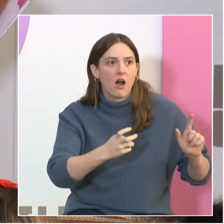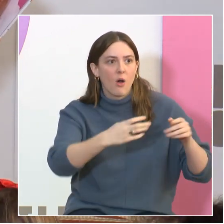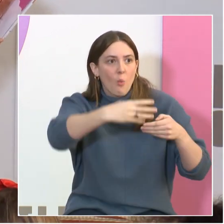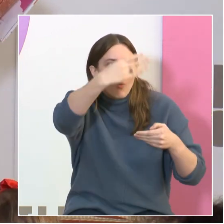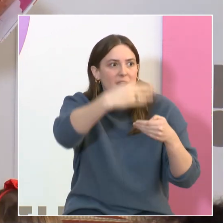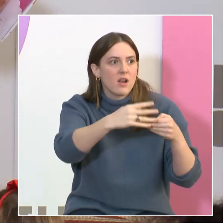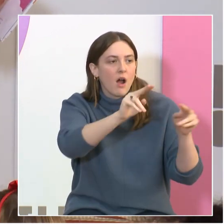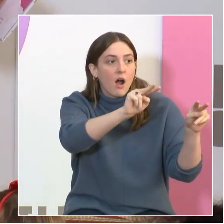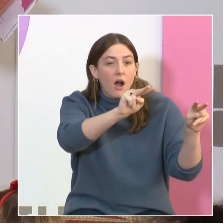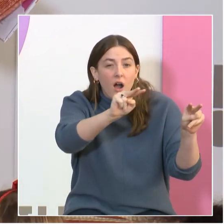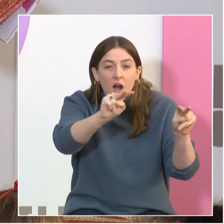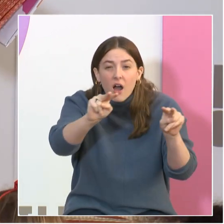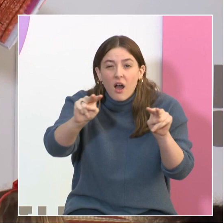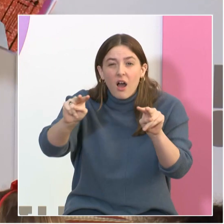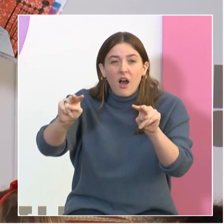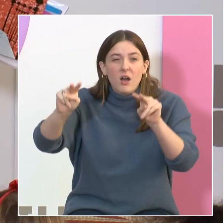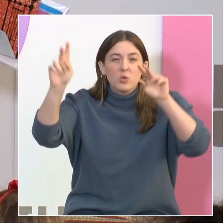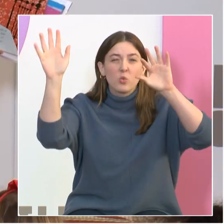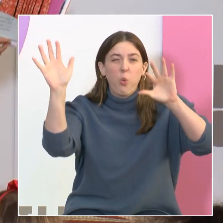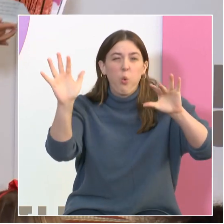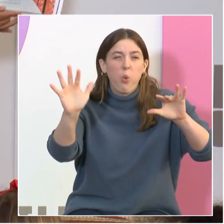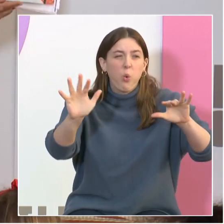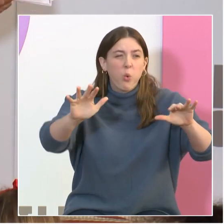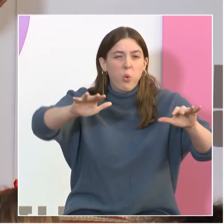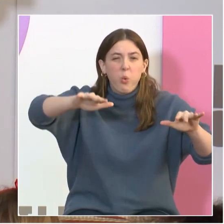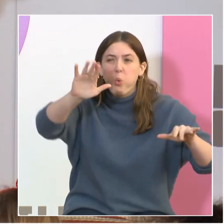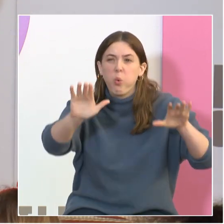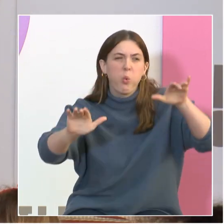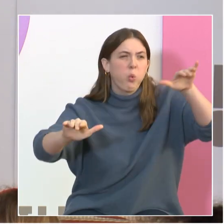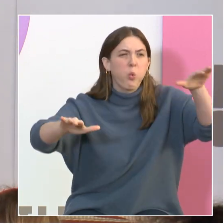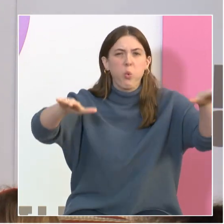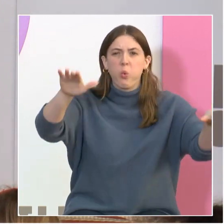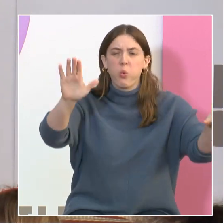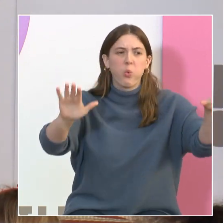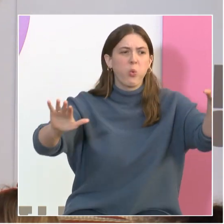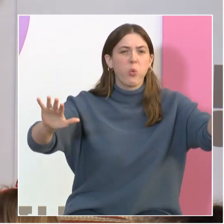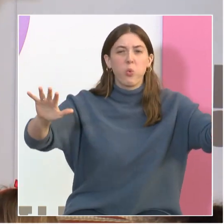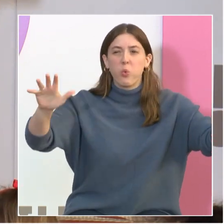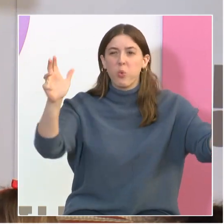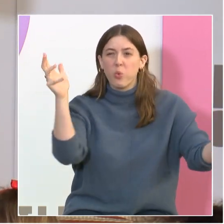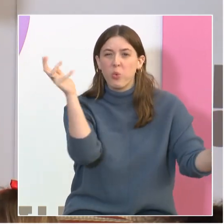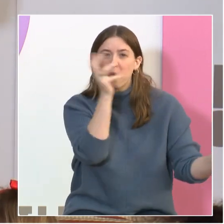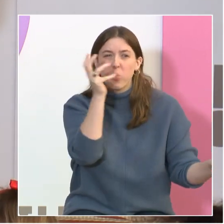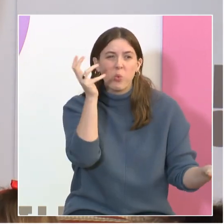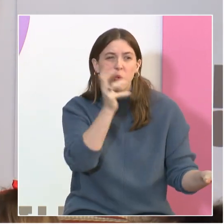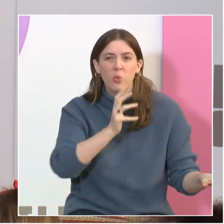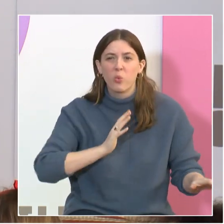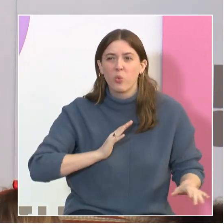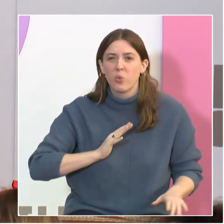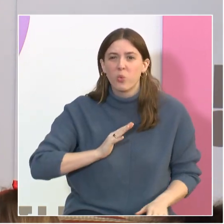night. It covered everything as far as he could see.